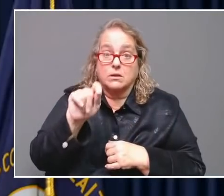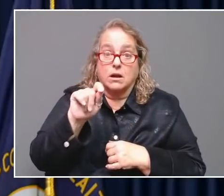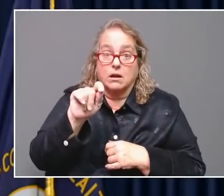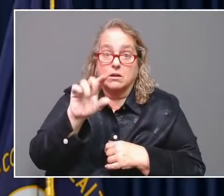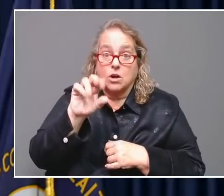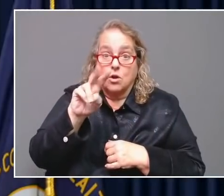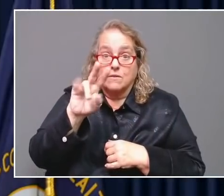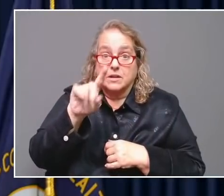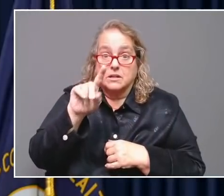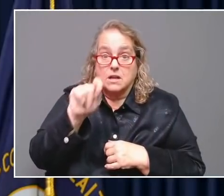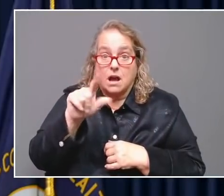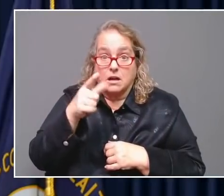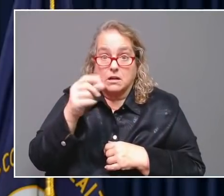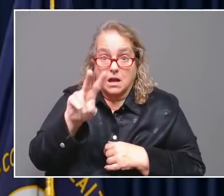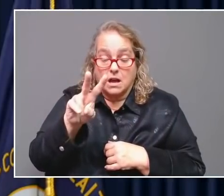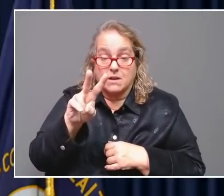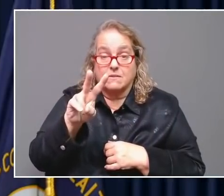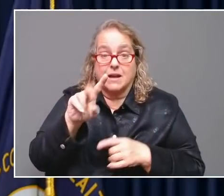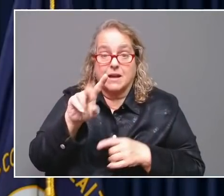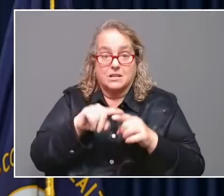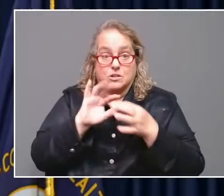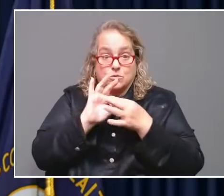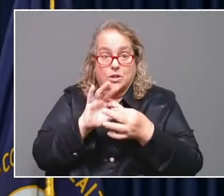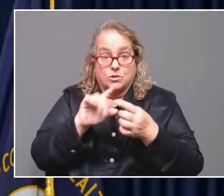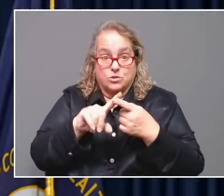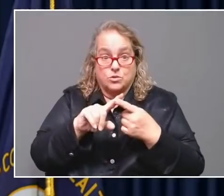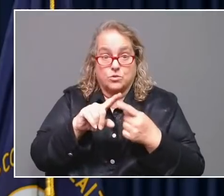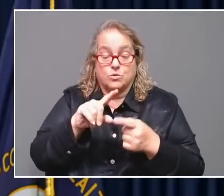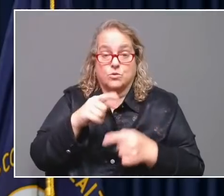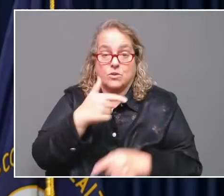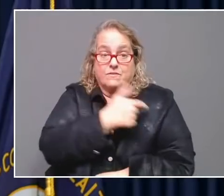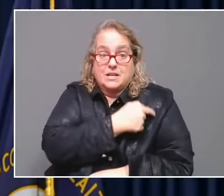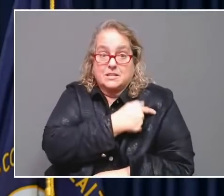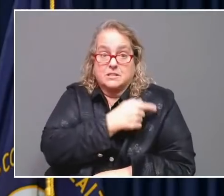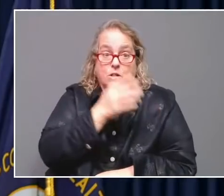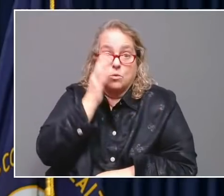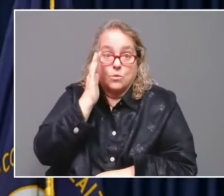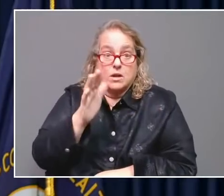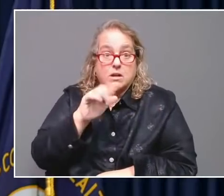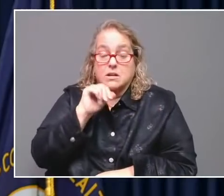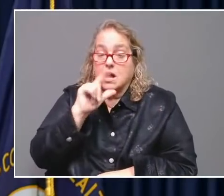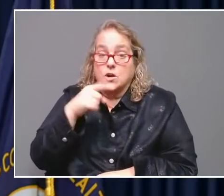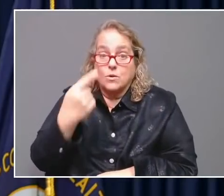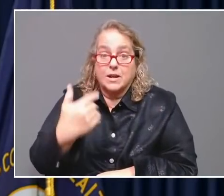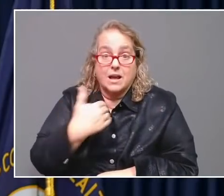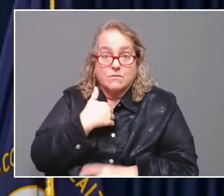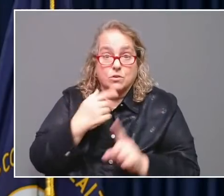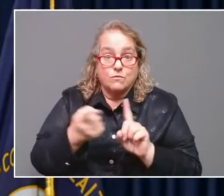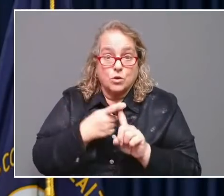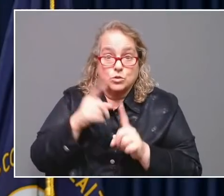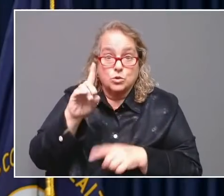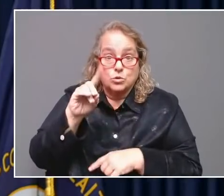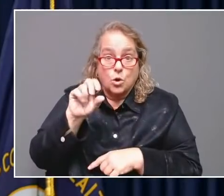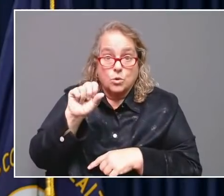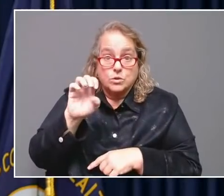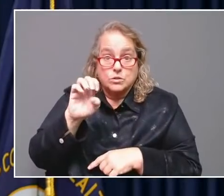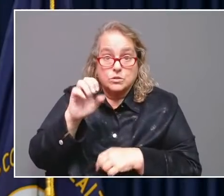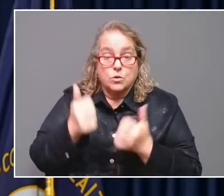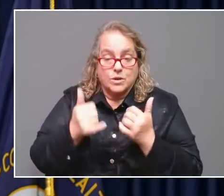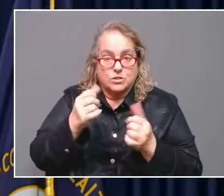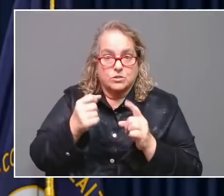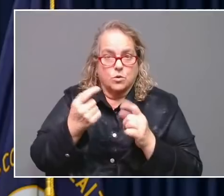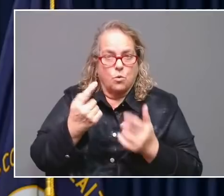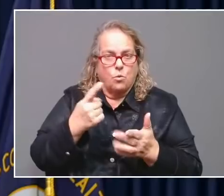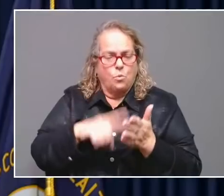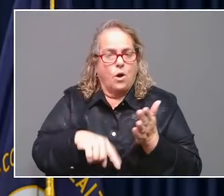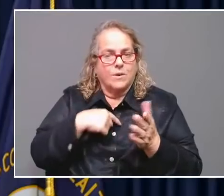ky.covid.gov as it relates to vaccines will not just have the first dose, which is what we were very concerned